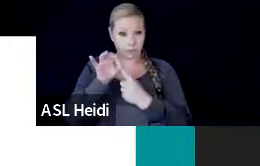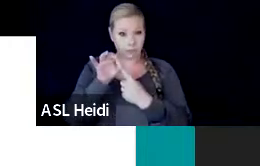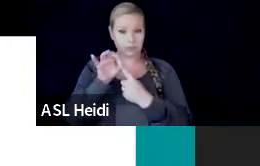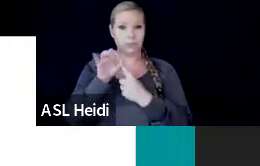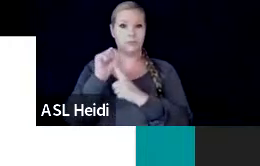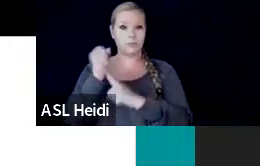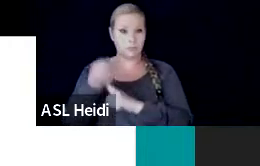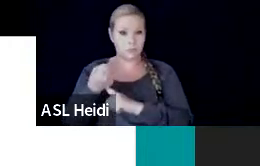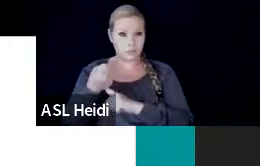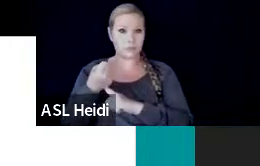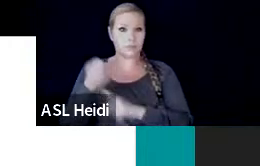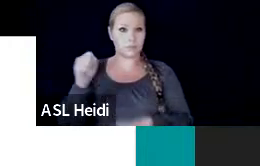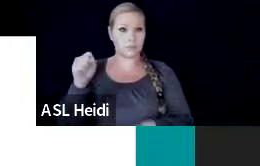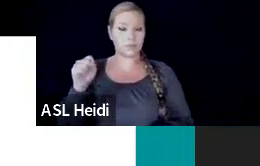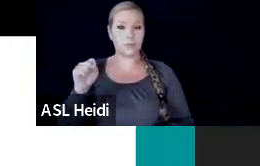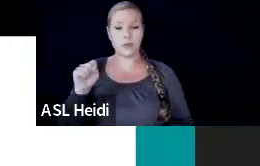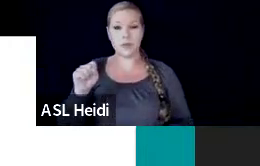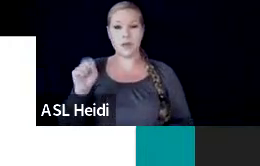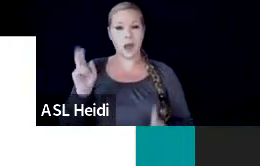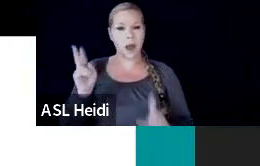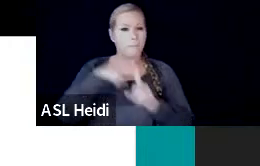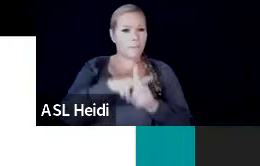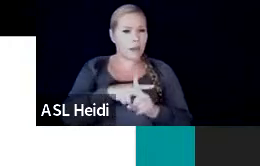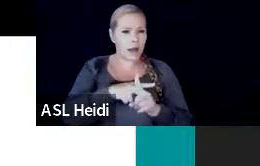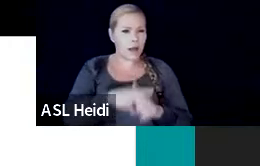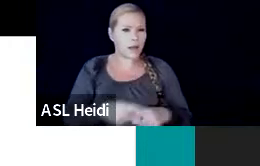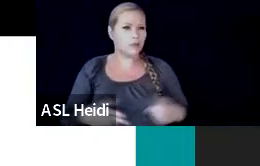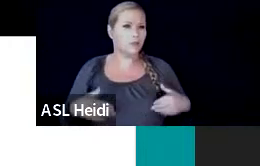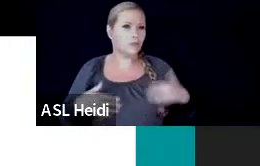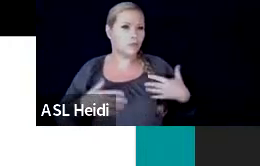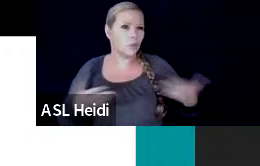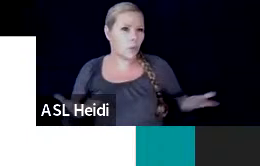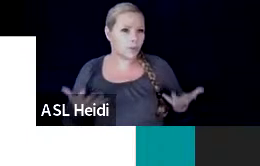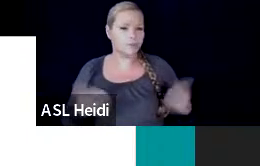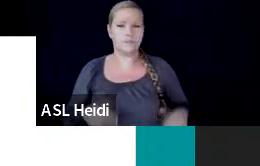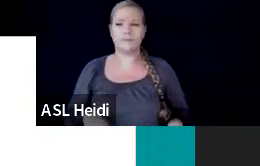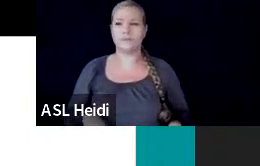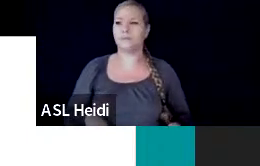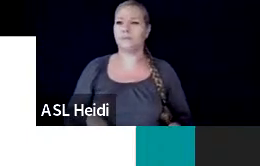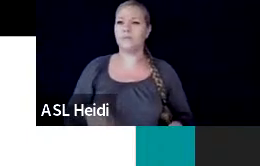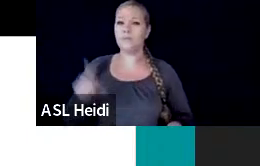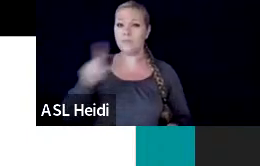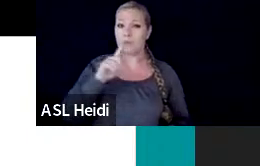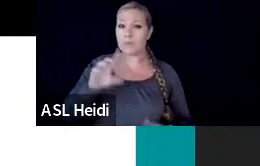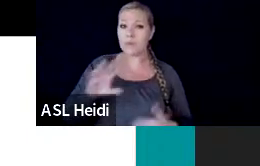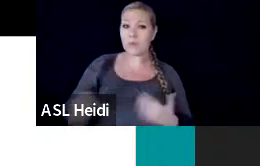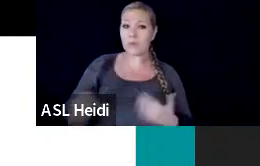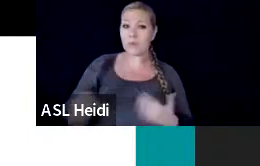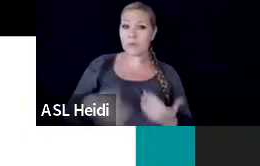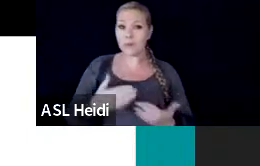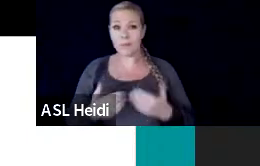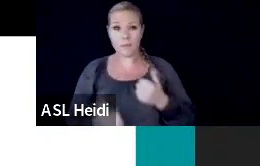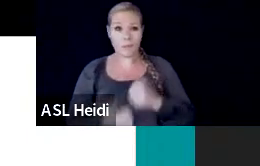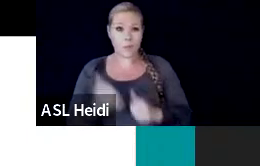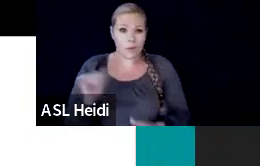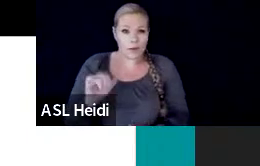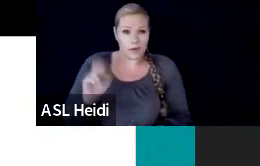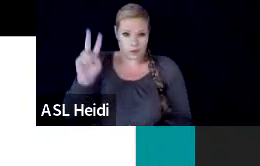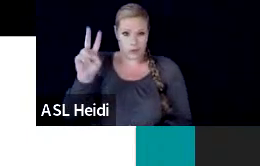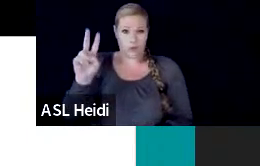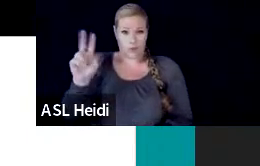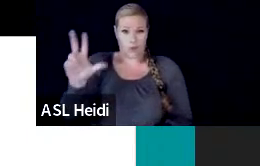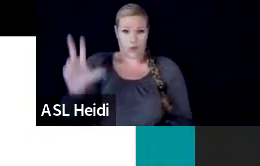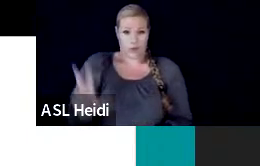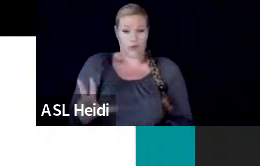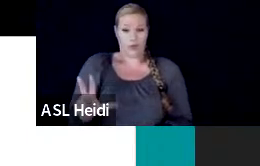probably about 2/3 of those, I would say, conditions spoke to elements of the program that we were